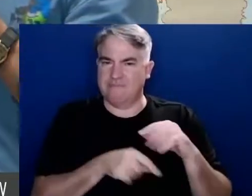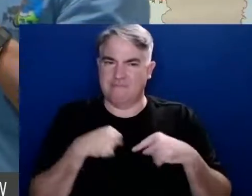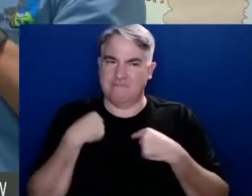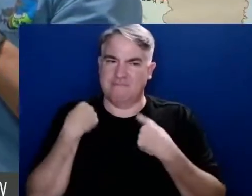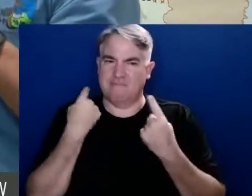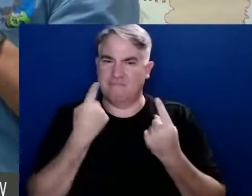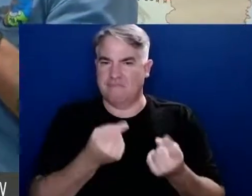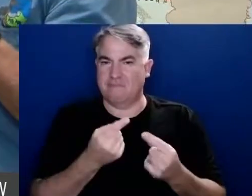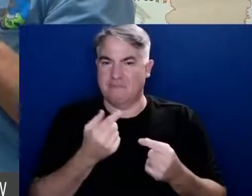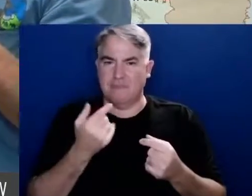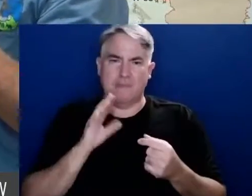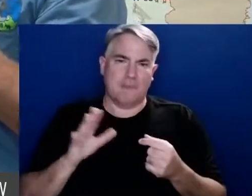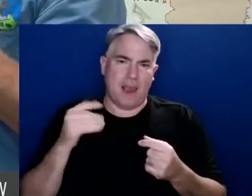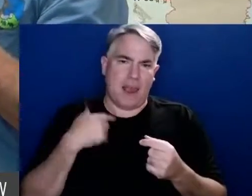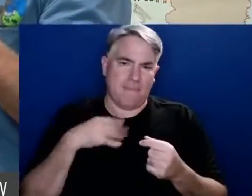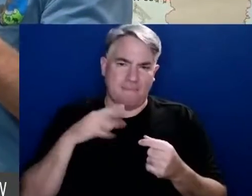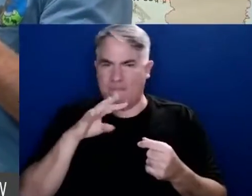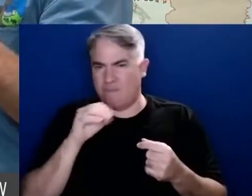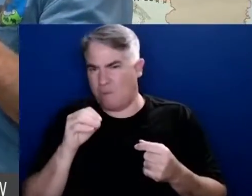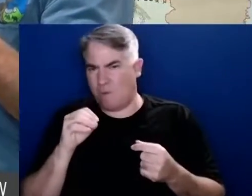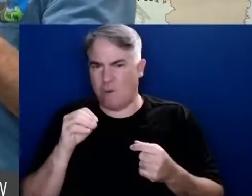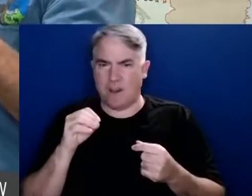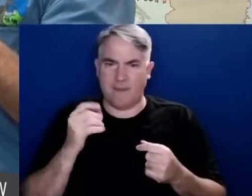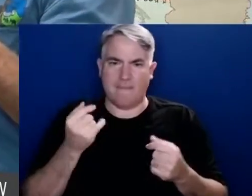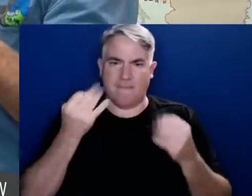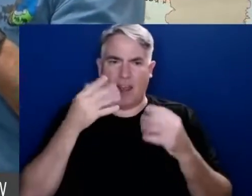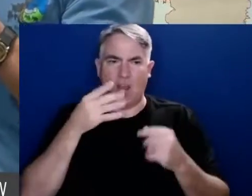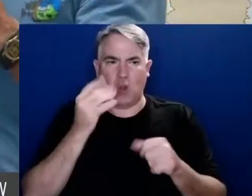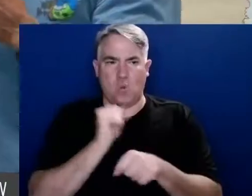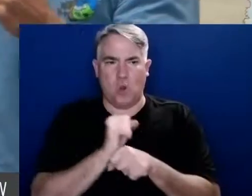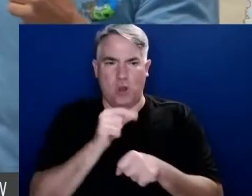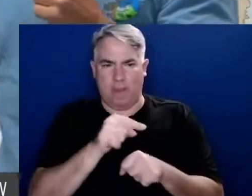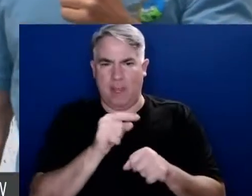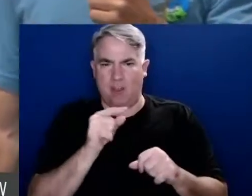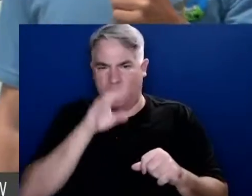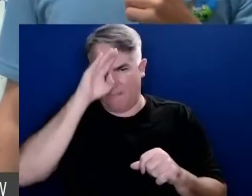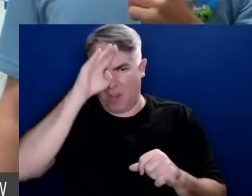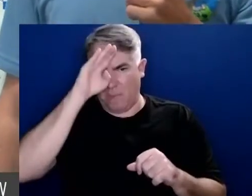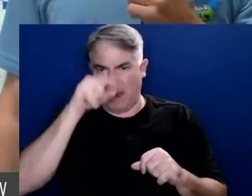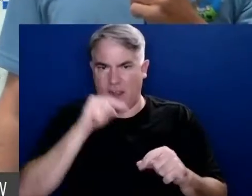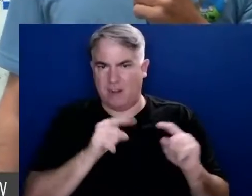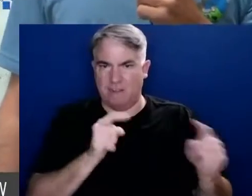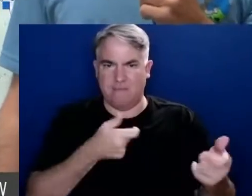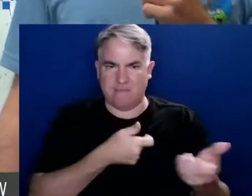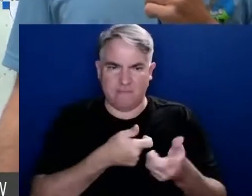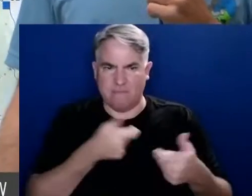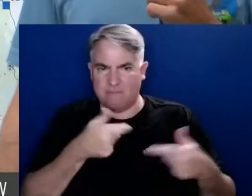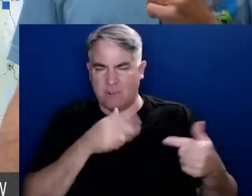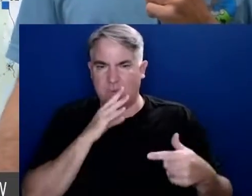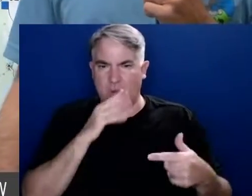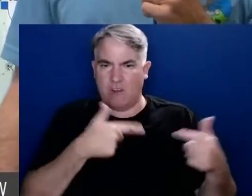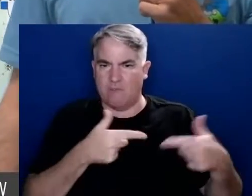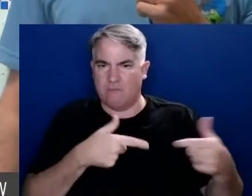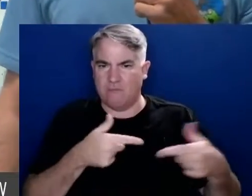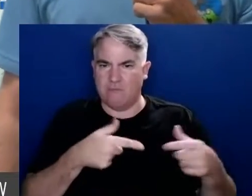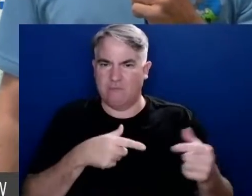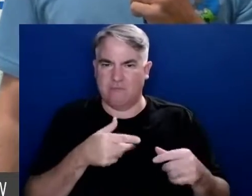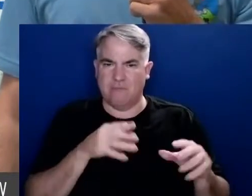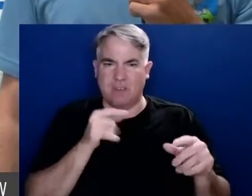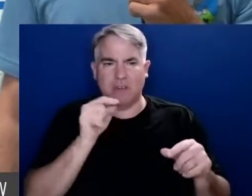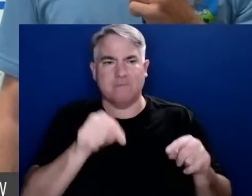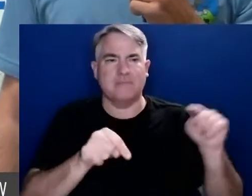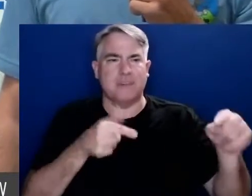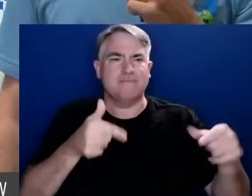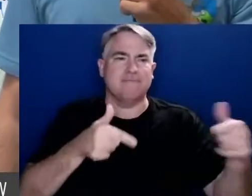there today from both from the top and the bottom. They're picking their way in there, trying to find the hot spots and take care of those. They did request